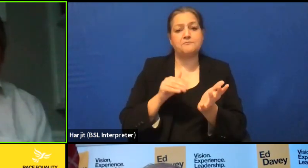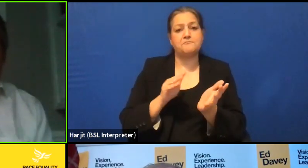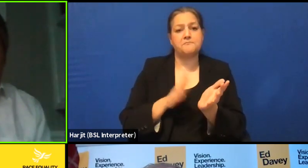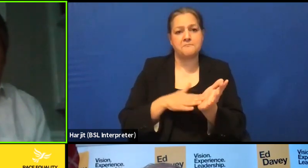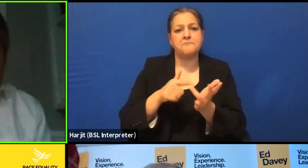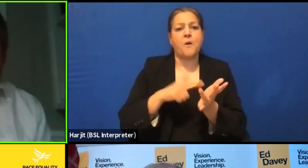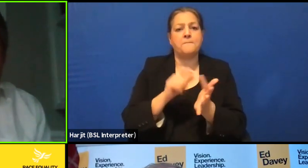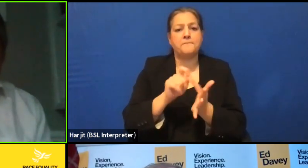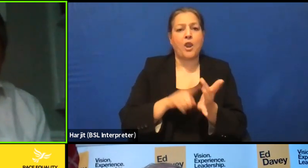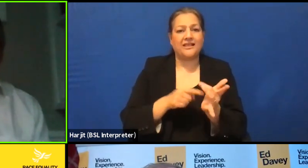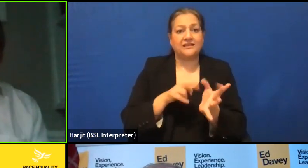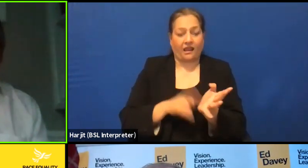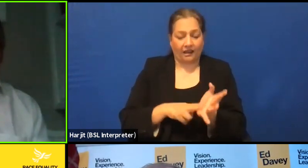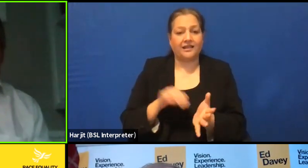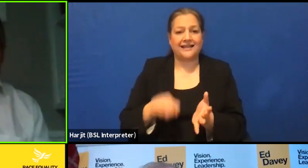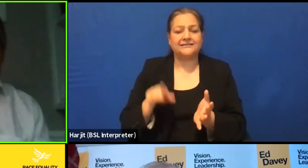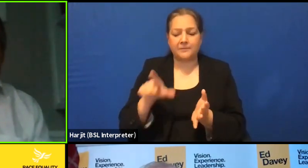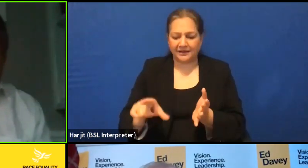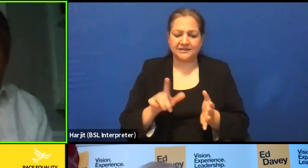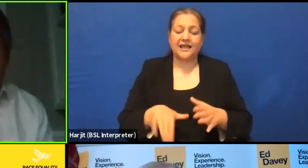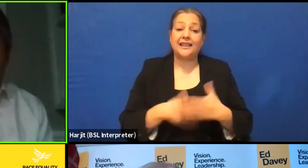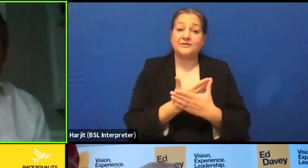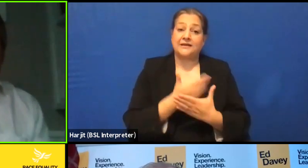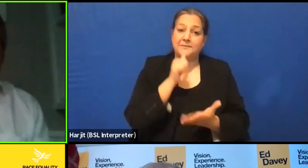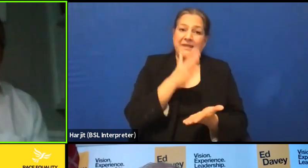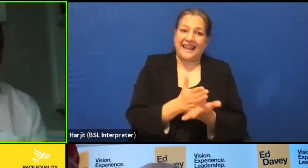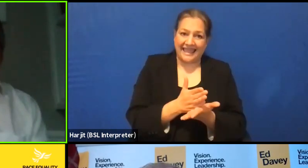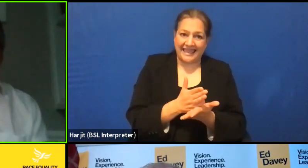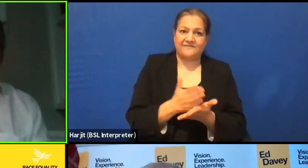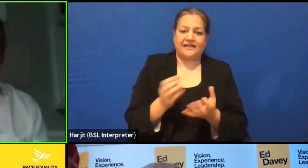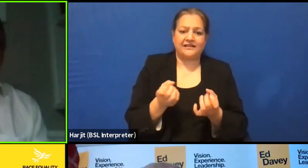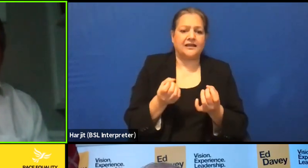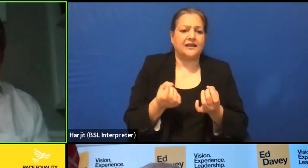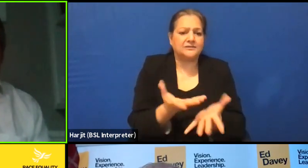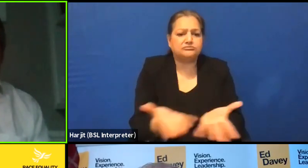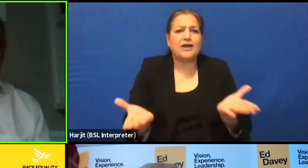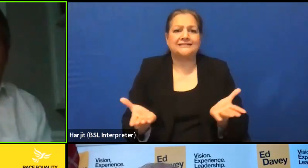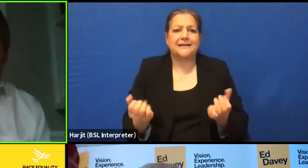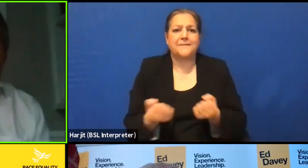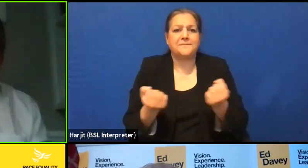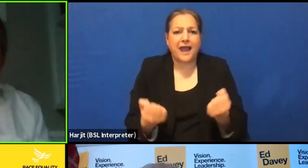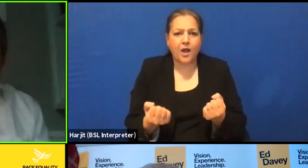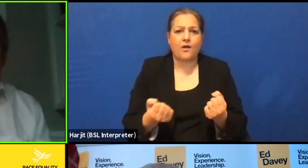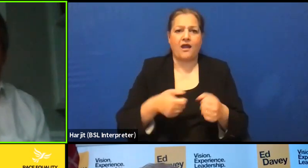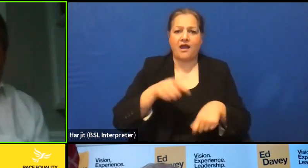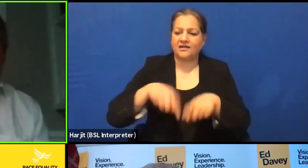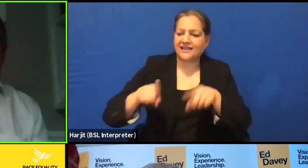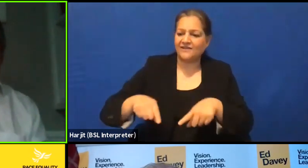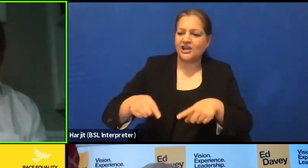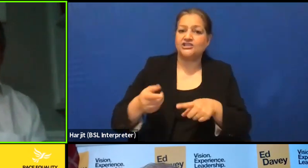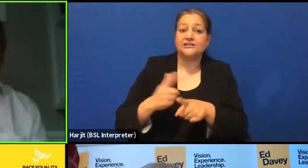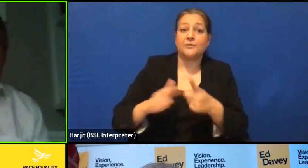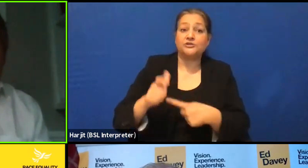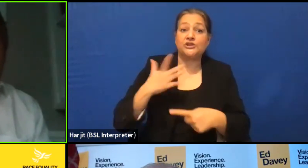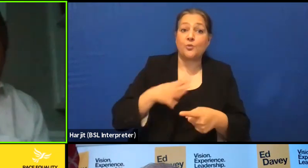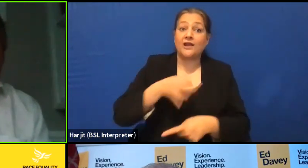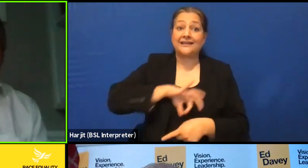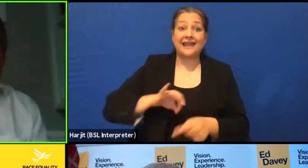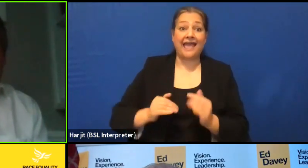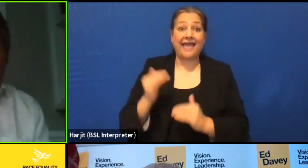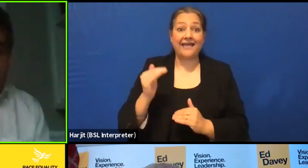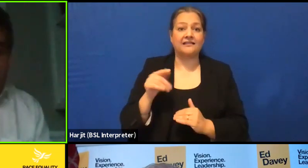big challenge, I think, for Liberal Democrats who believe in spreading power if diverse communities who would gain from that haven't got that